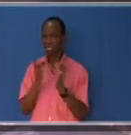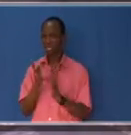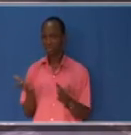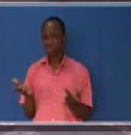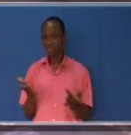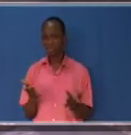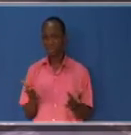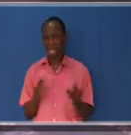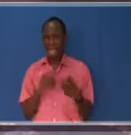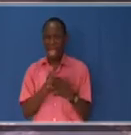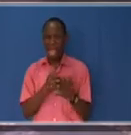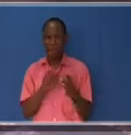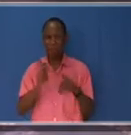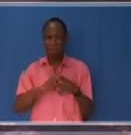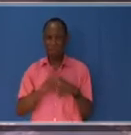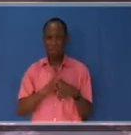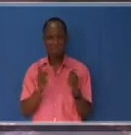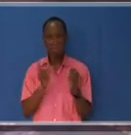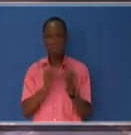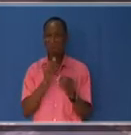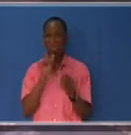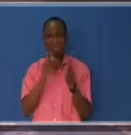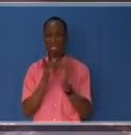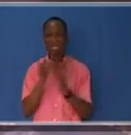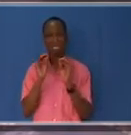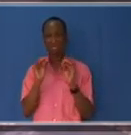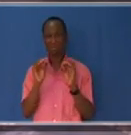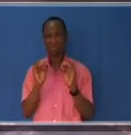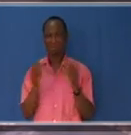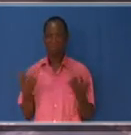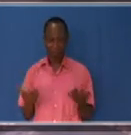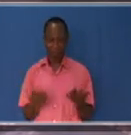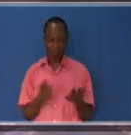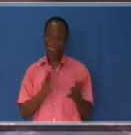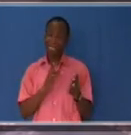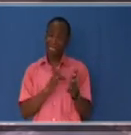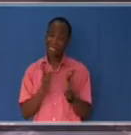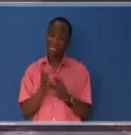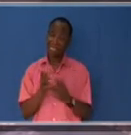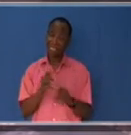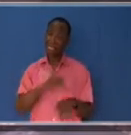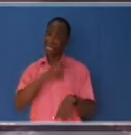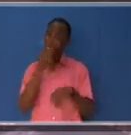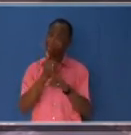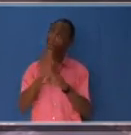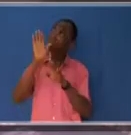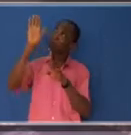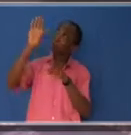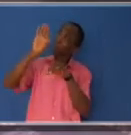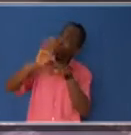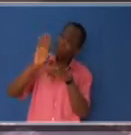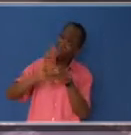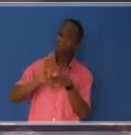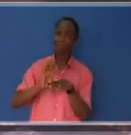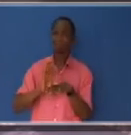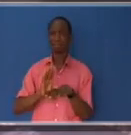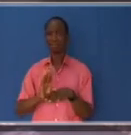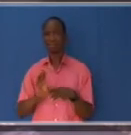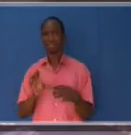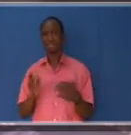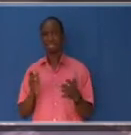Kristo nchirechire efie Yesu Kristo no kan se obotensu na de masafo besie Jesus eno oye founder of